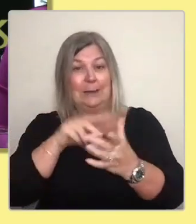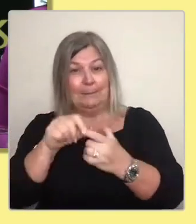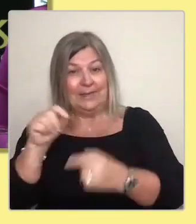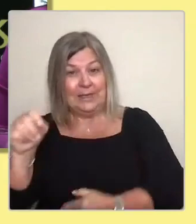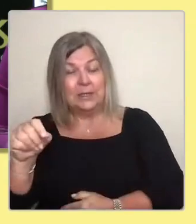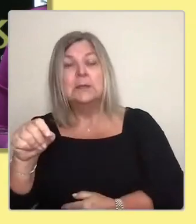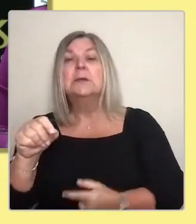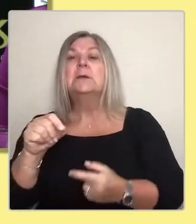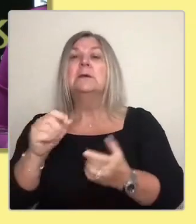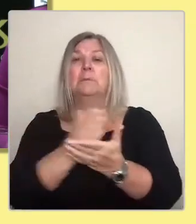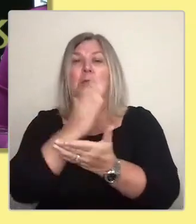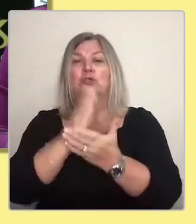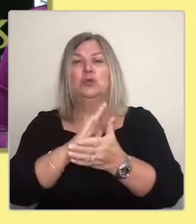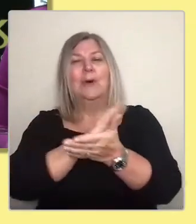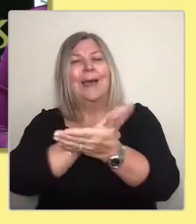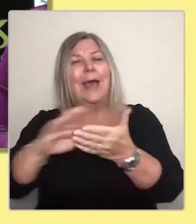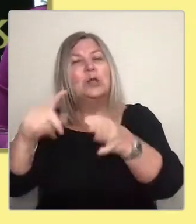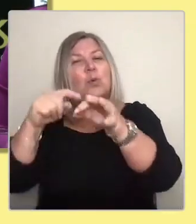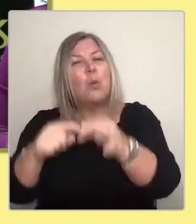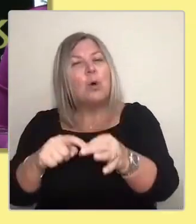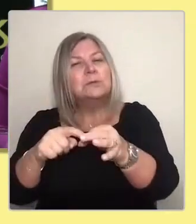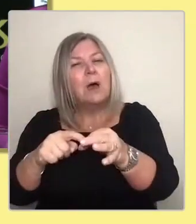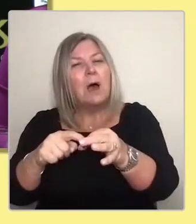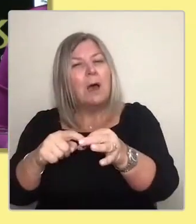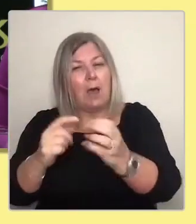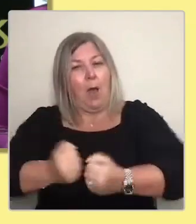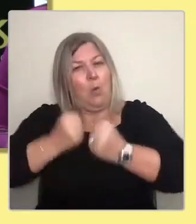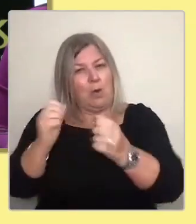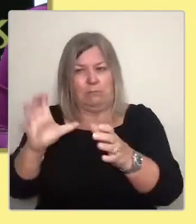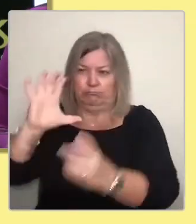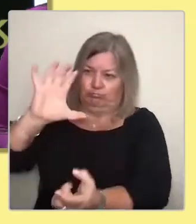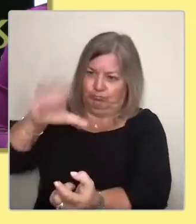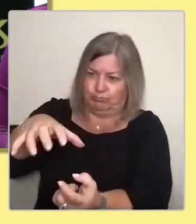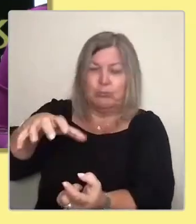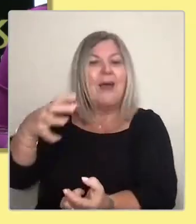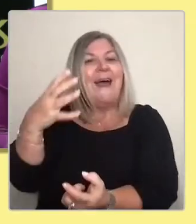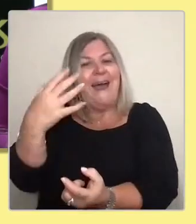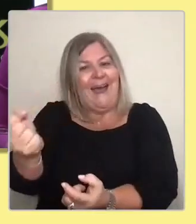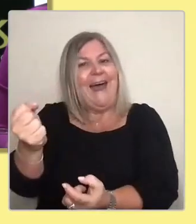has an instant rebuttal unit, instantly rebutting